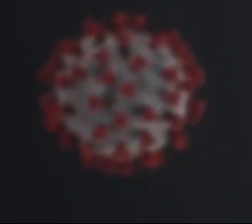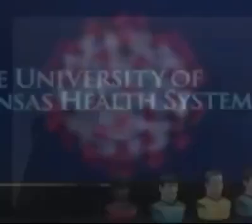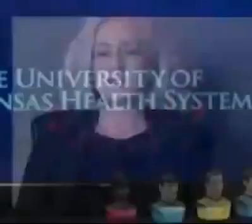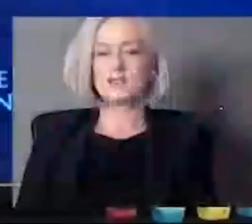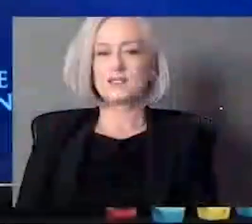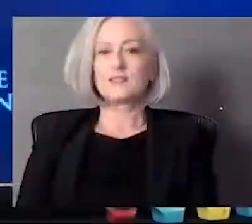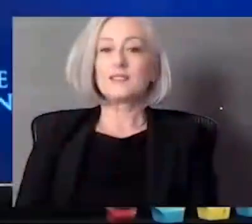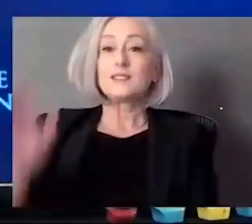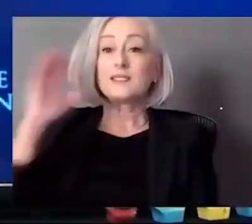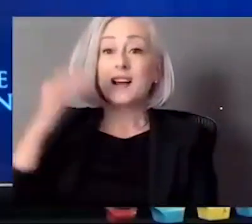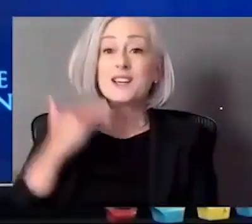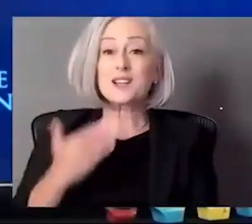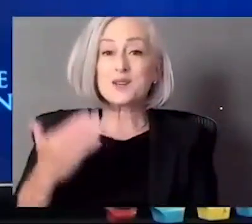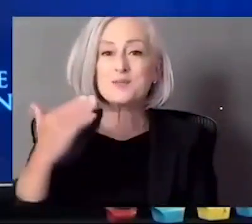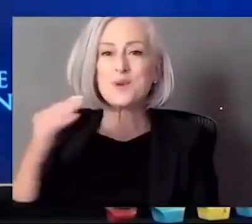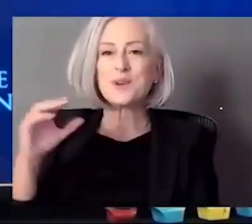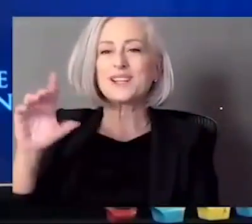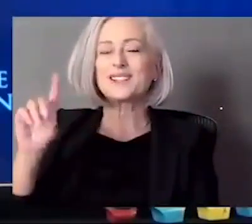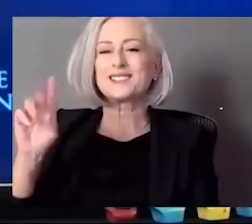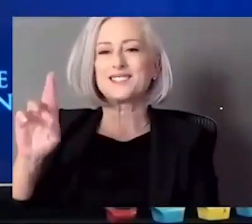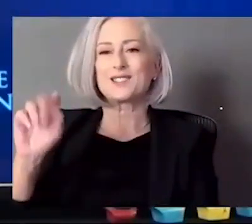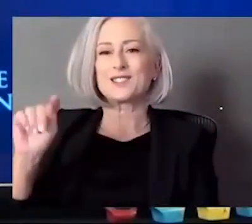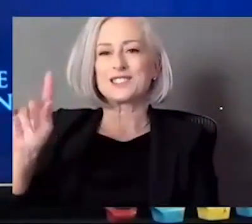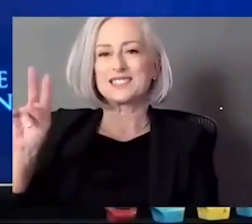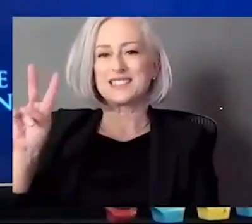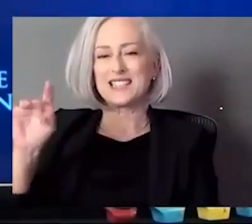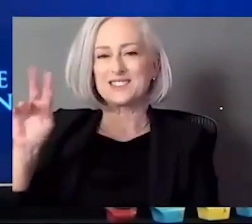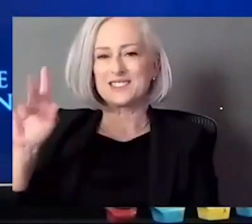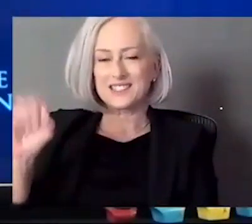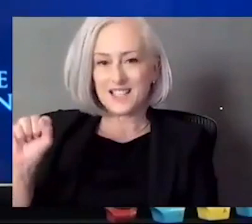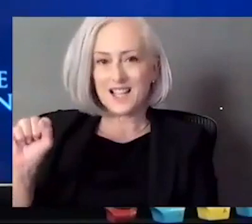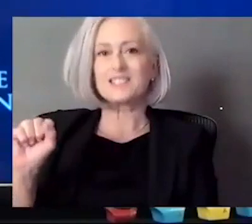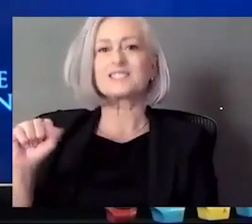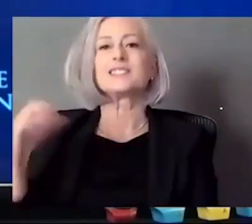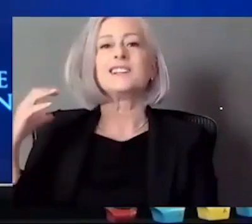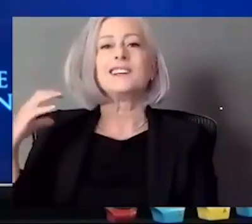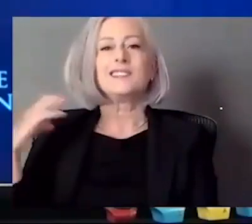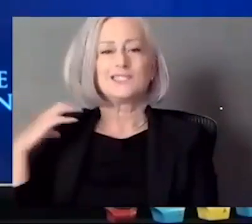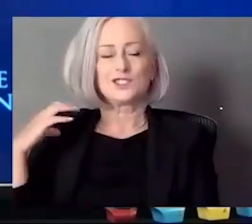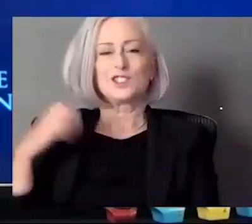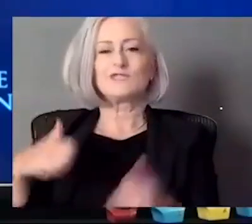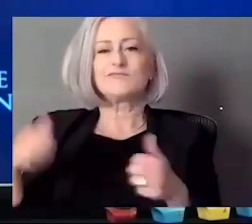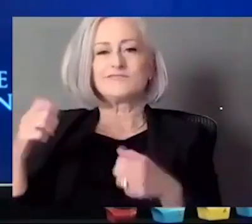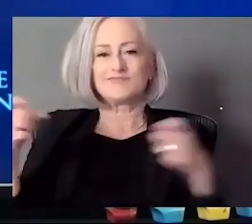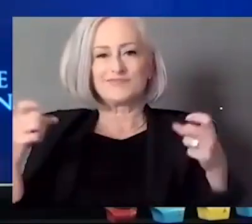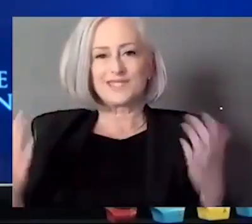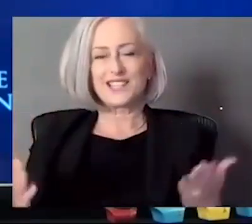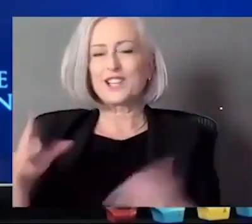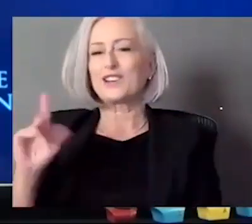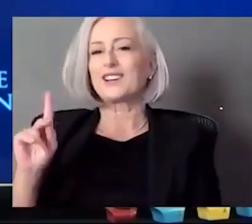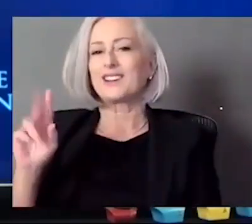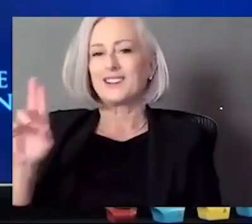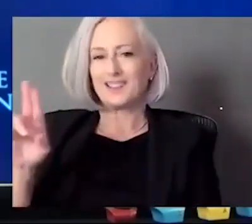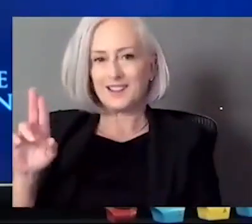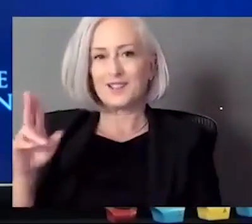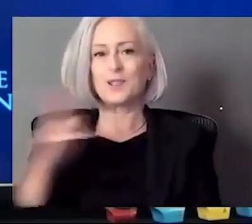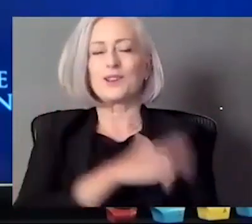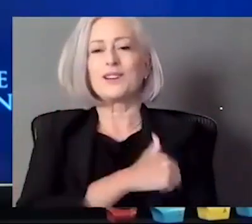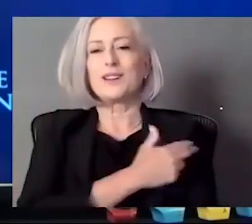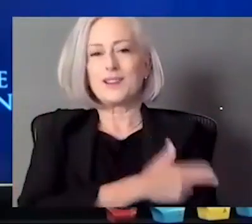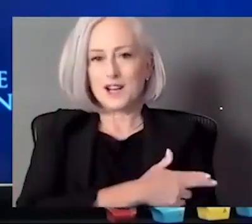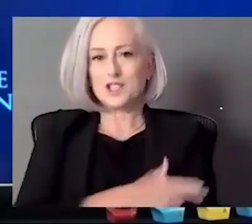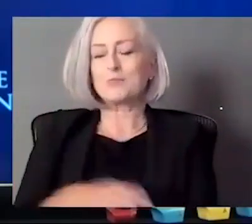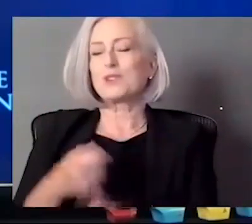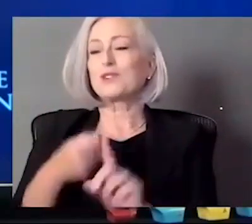Good morning. I'm Dr. Steve Stites, Chief Medical Officer here at the University of Kansas Health System, broadcasting live with you from the Dolph Simons Jr. Family Broadcast